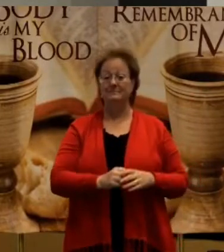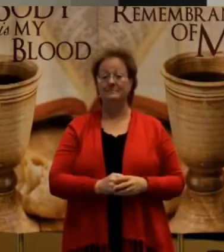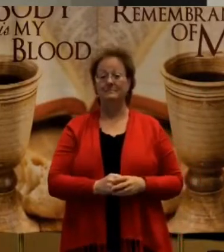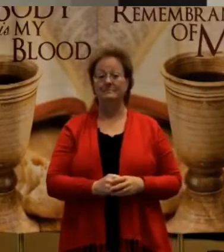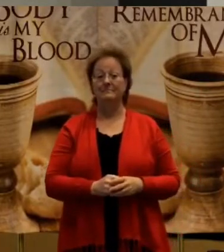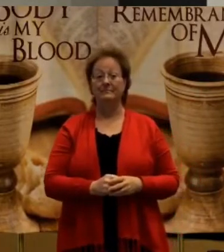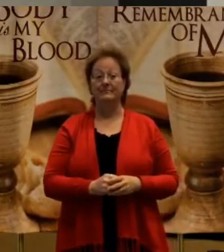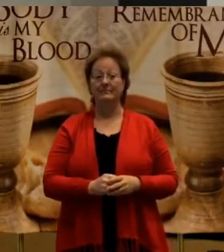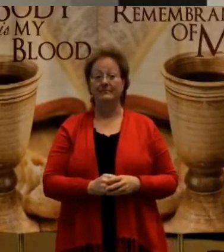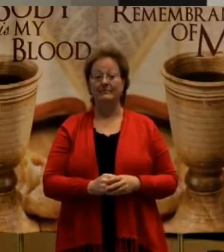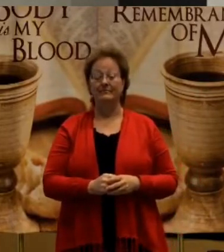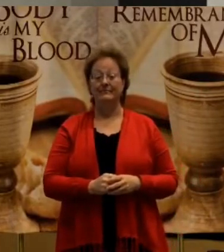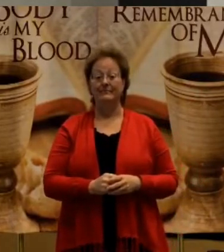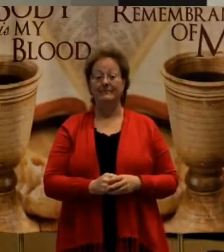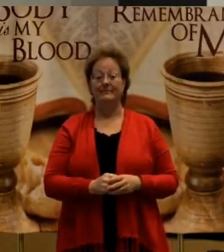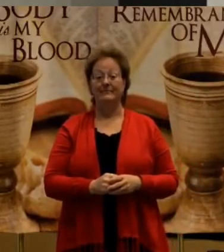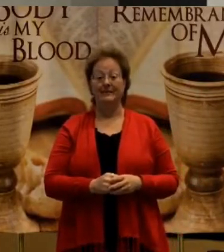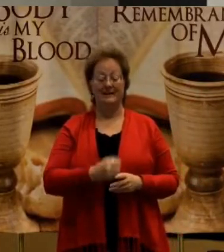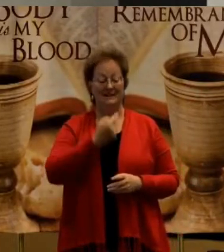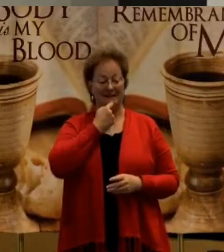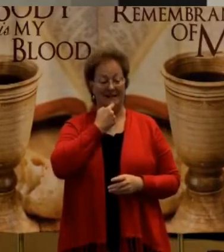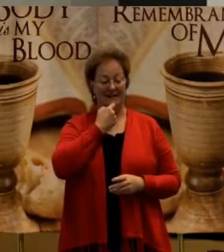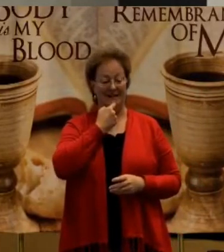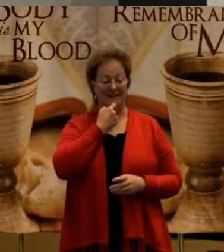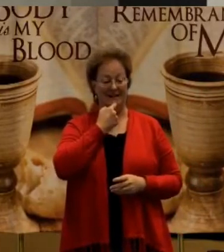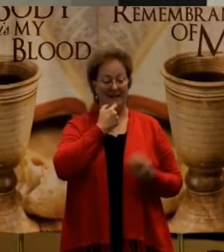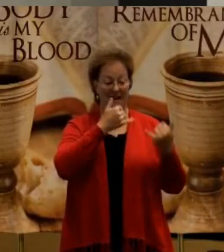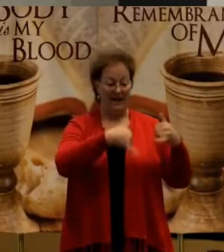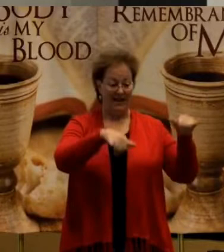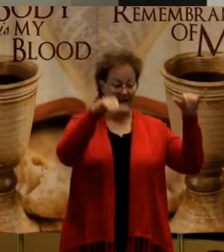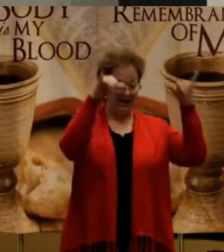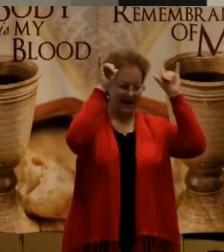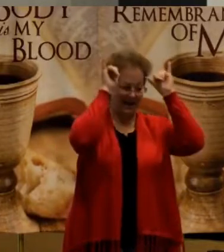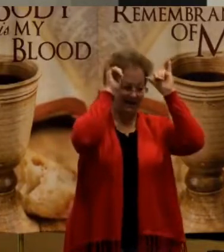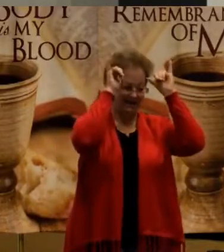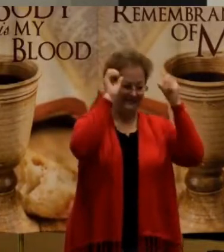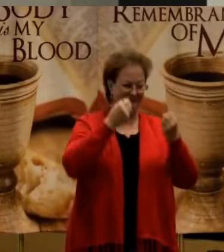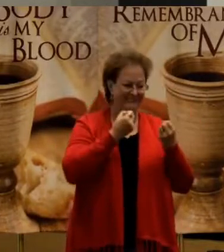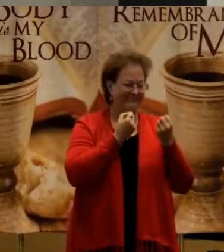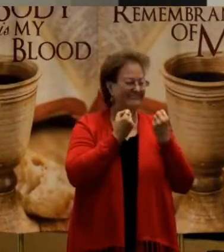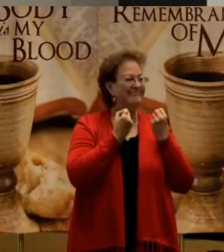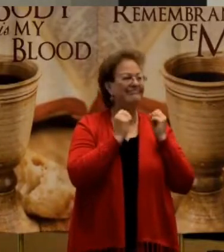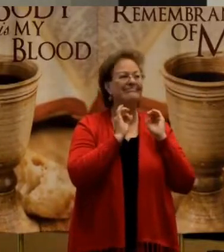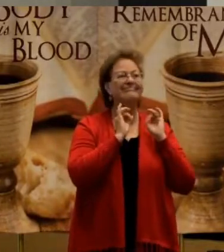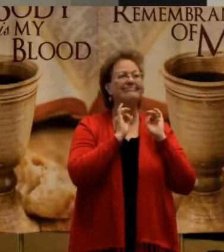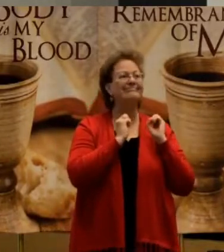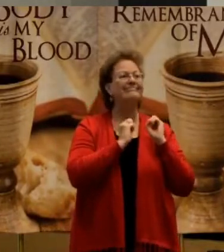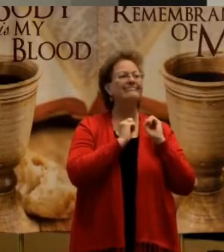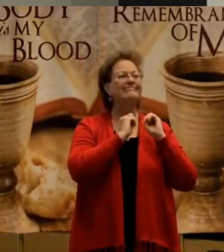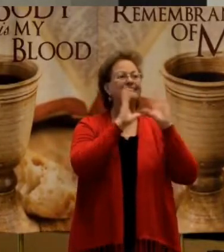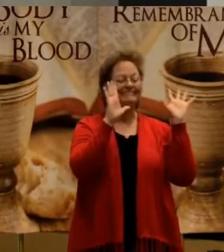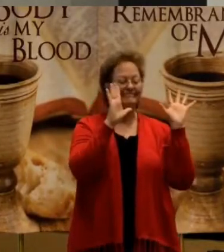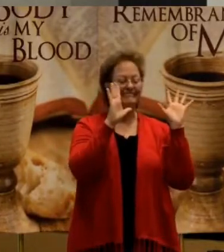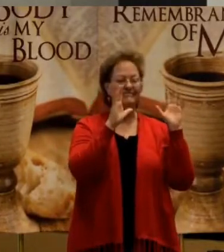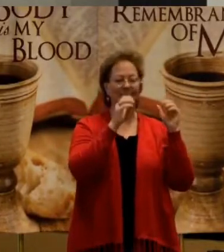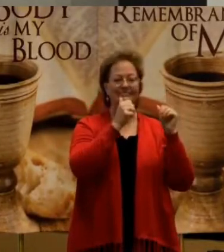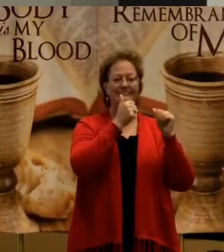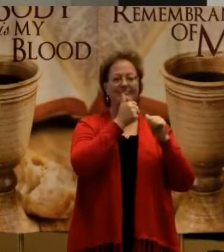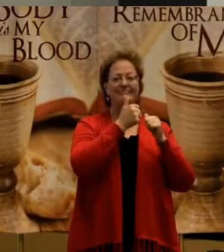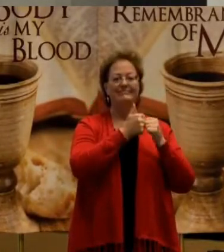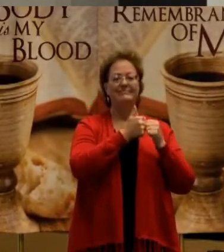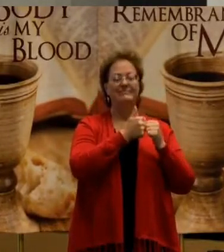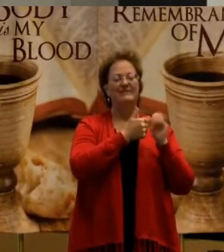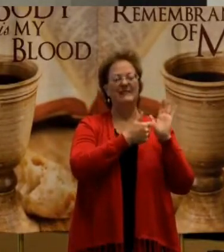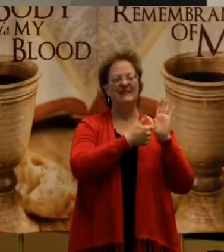him to do it. And then he says the golden calf just magically appeared. Aaron shows that he's definitely related